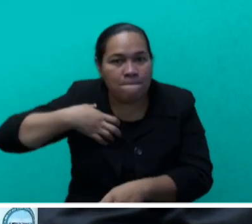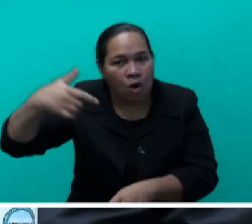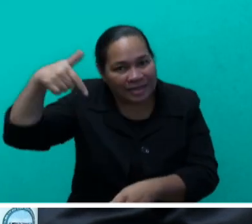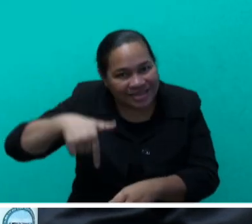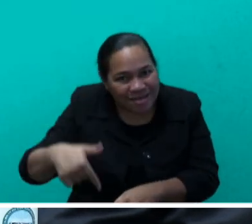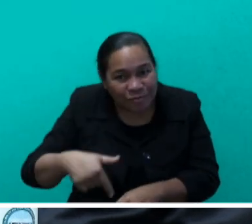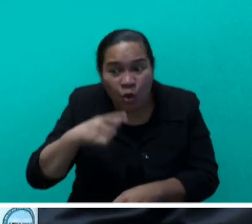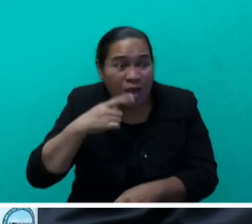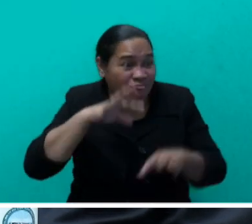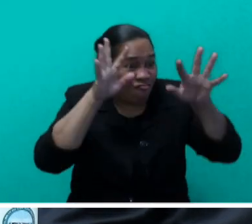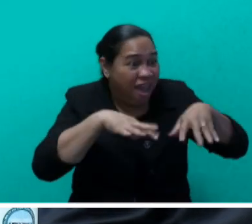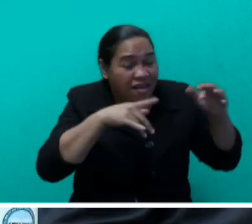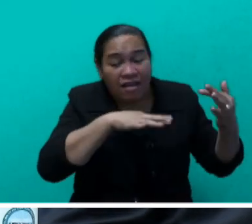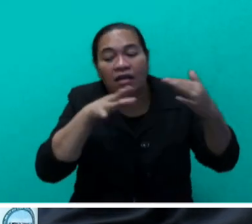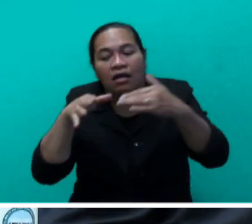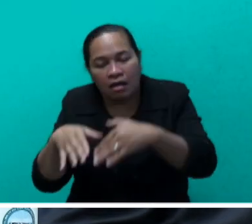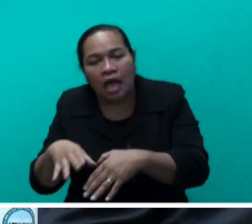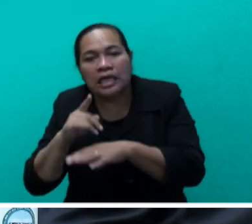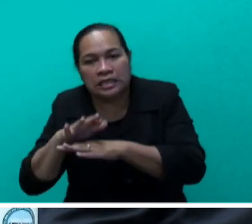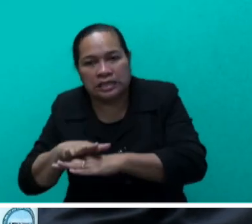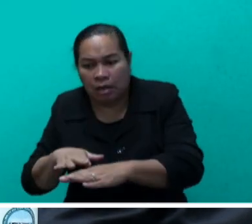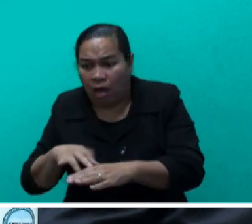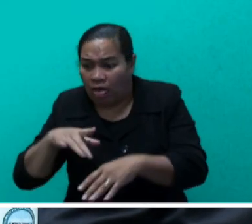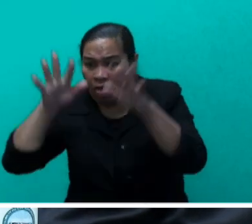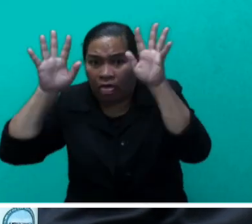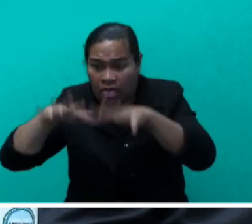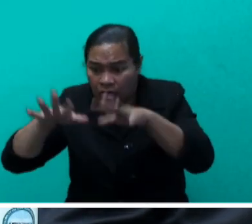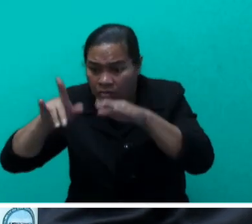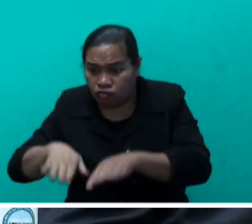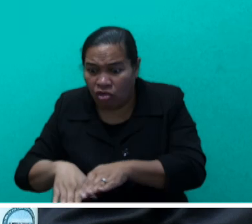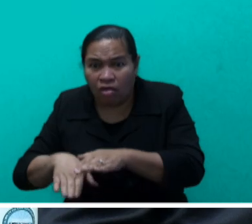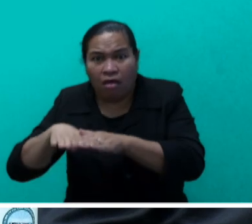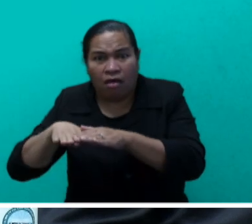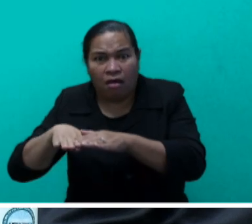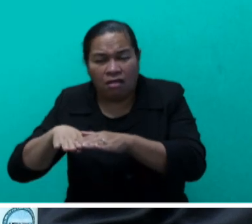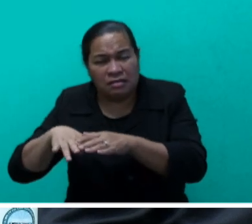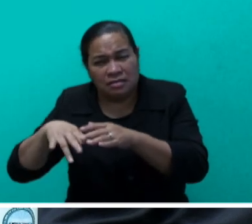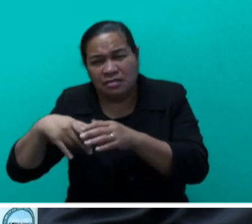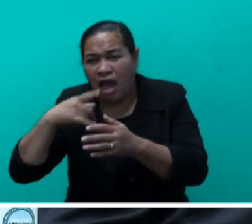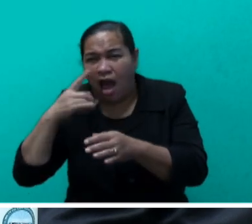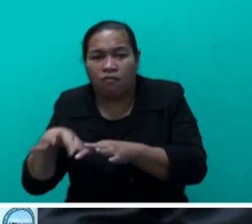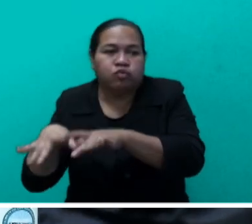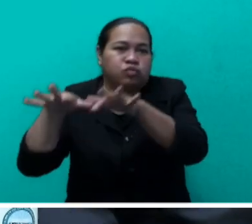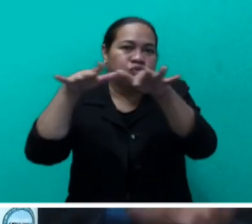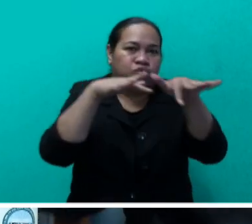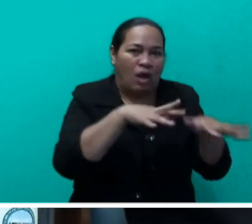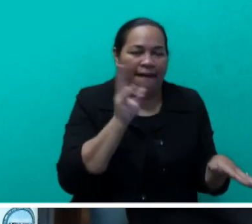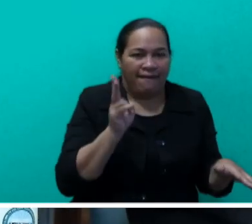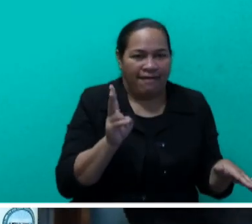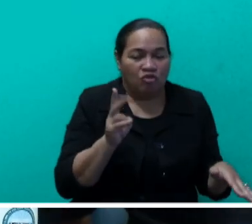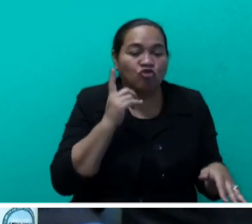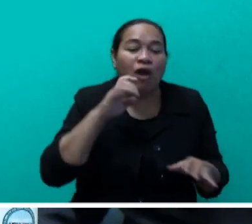Mr. Speaker, sir, the Council has submitted a request to the Ministry of Waterways for dredging of Penang River as well as